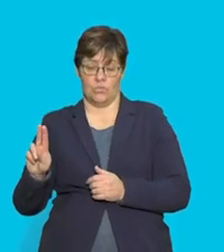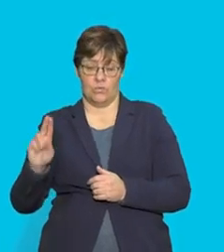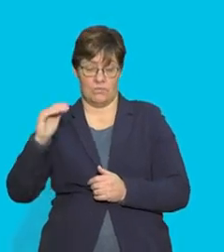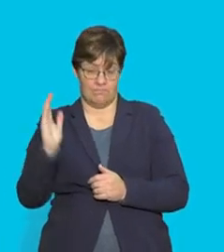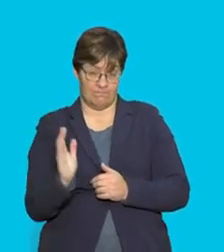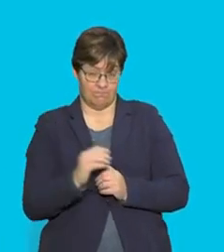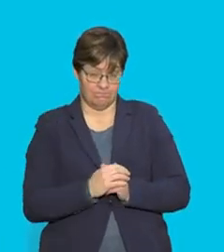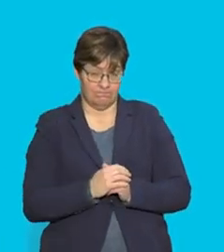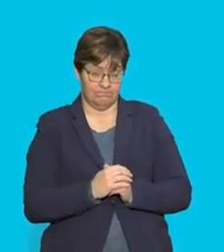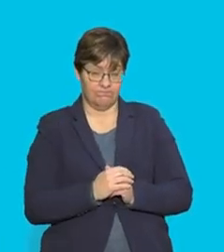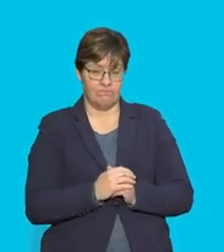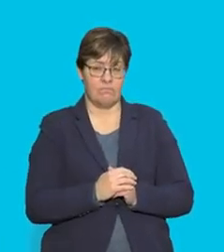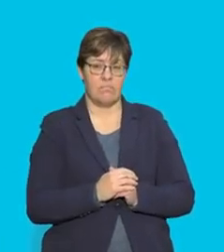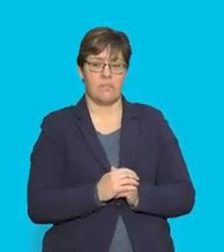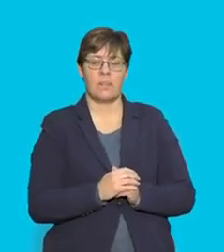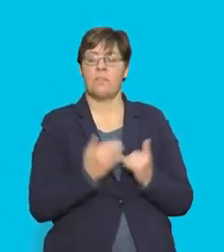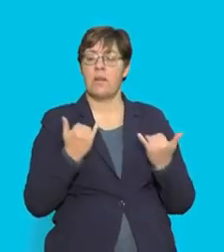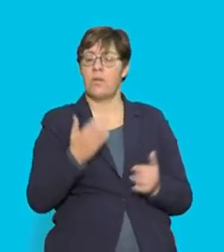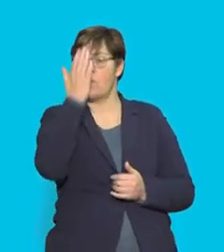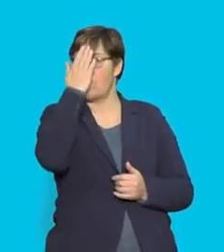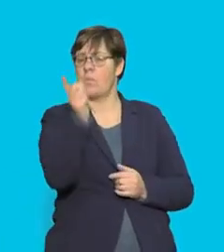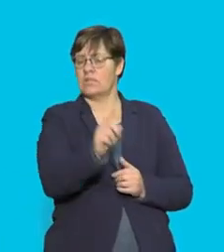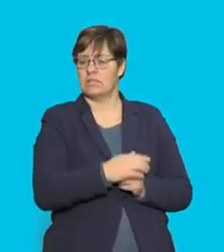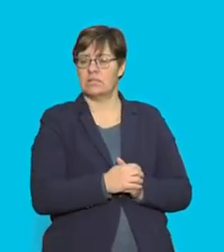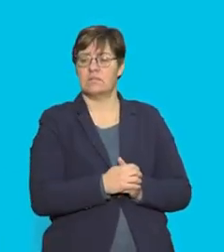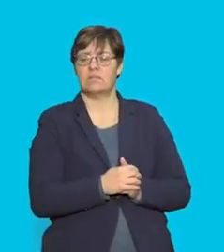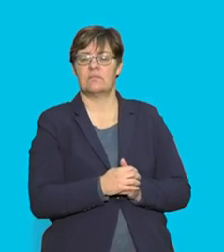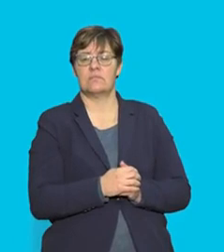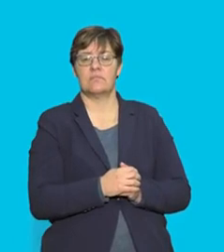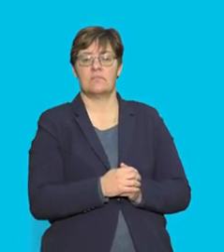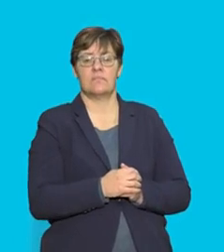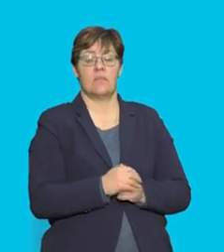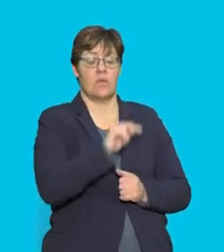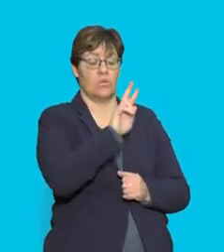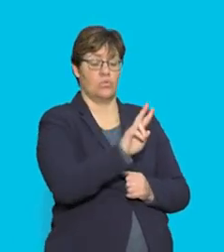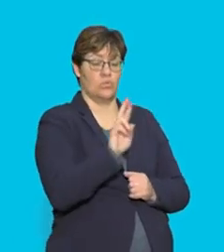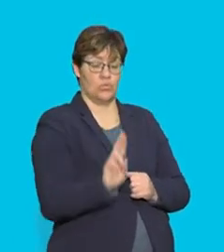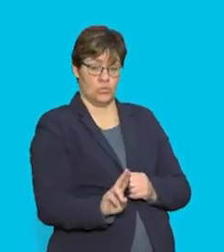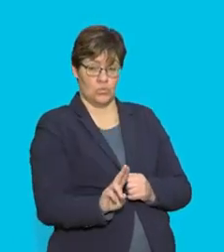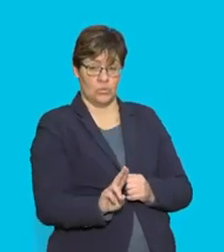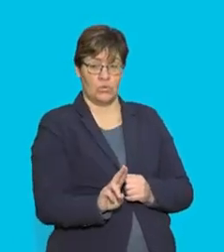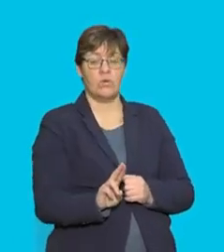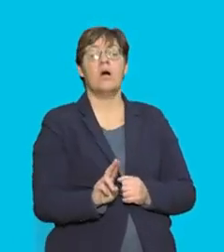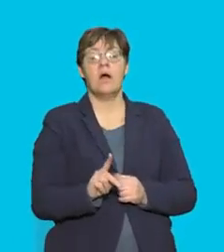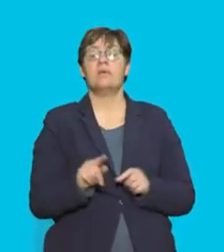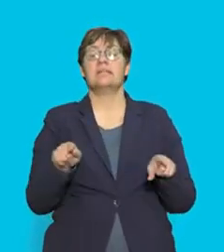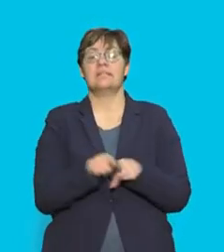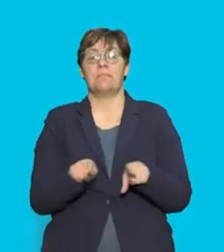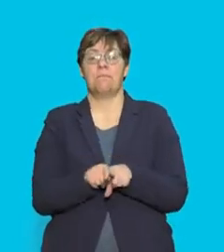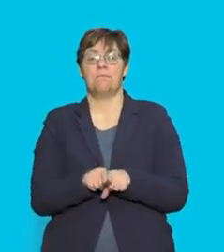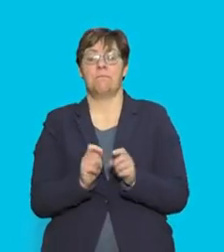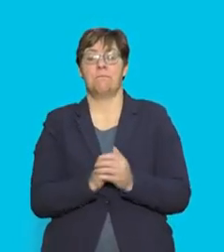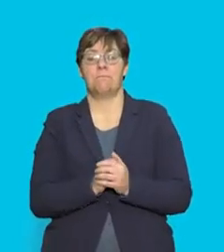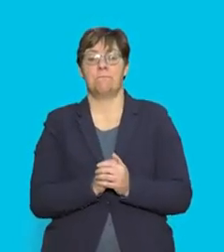RU, right? Then from there, what do I know? I know that it means U2 will actually be the